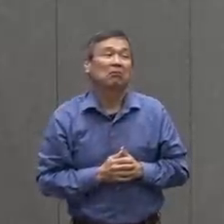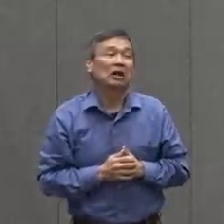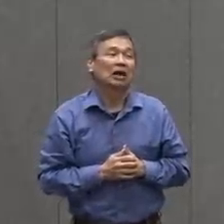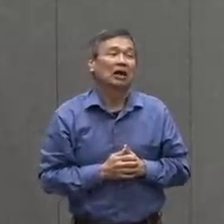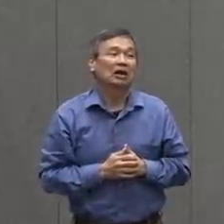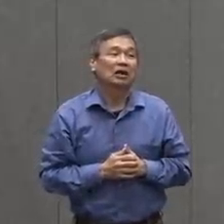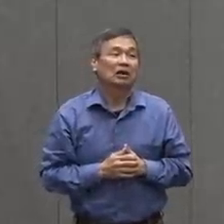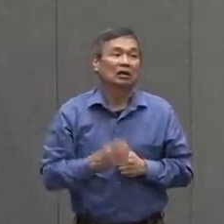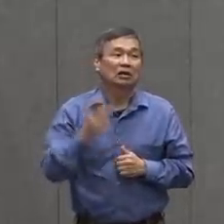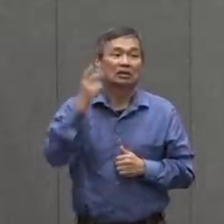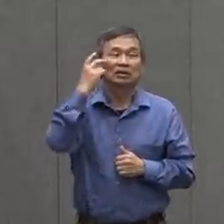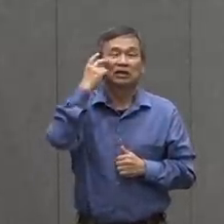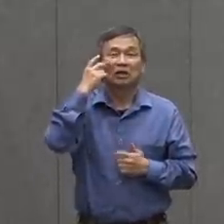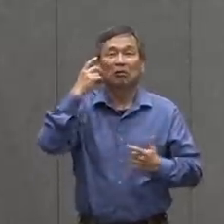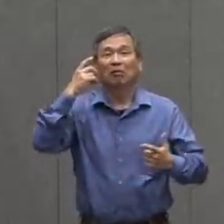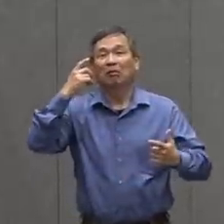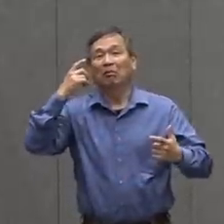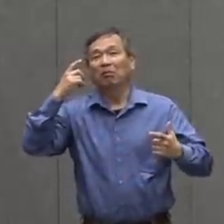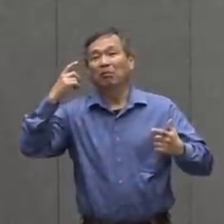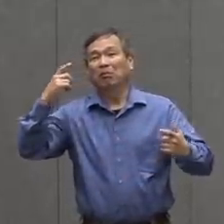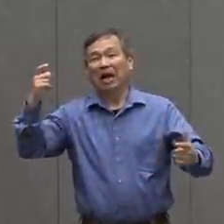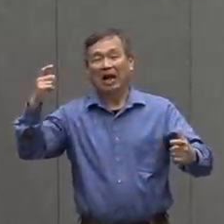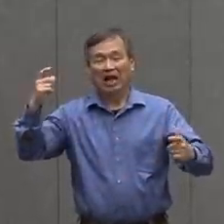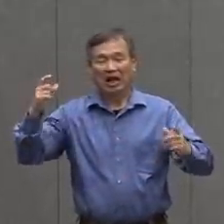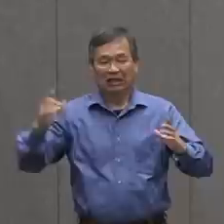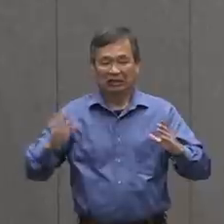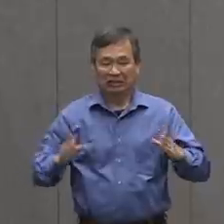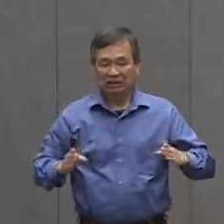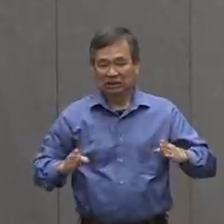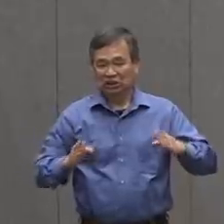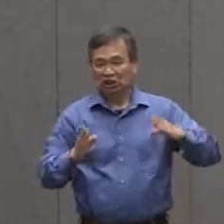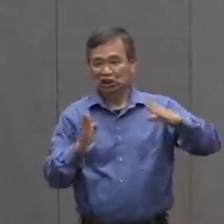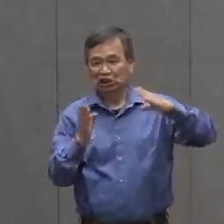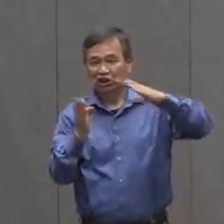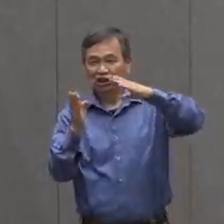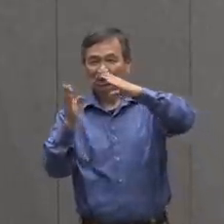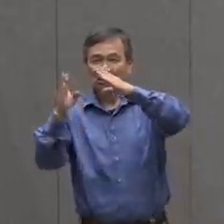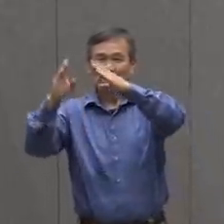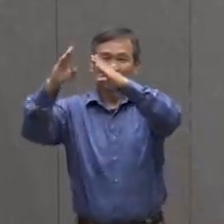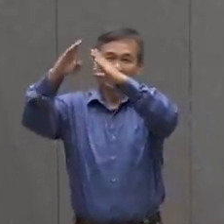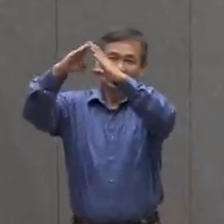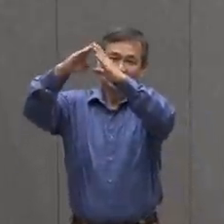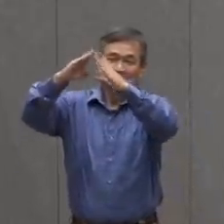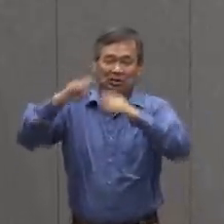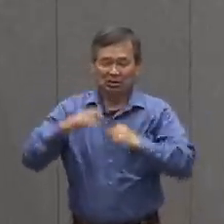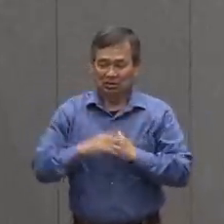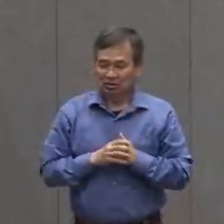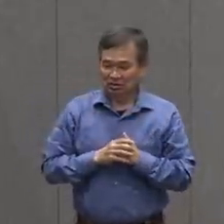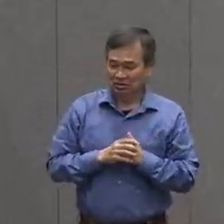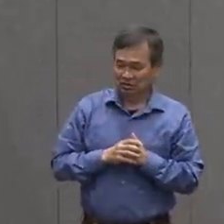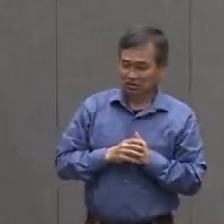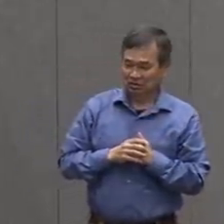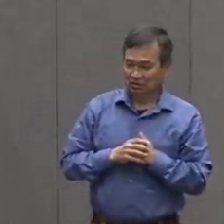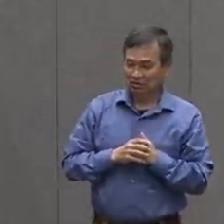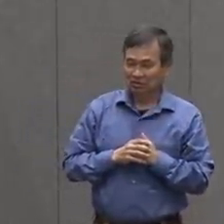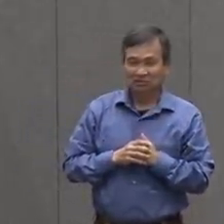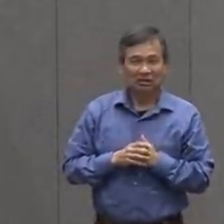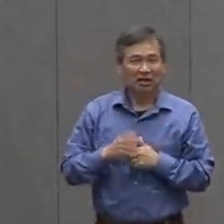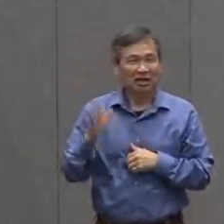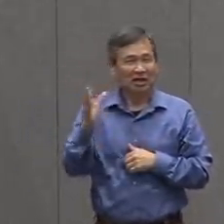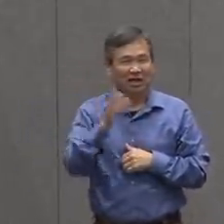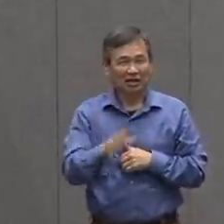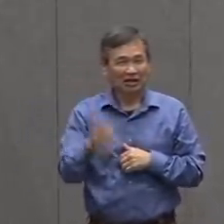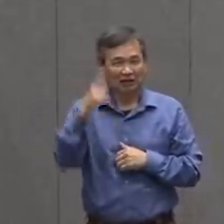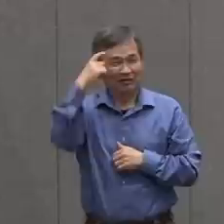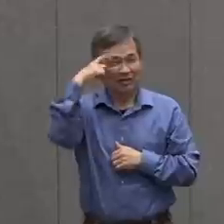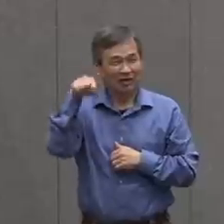And this is so big, but I don't see an ear that I typically think